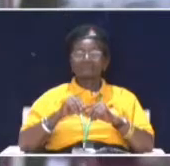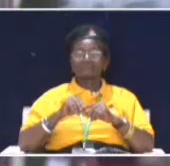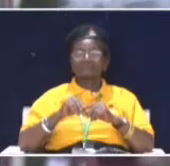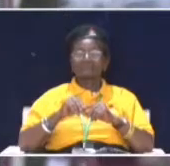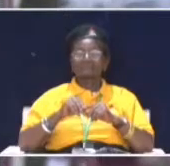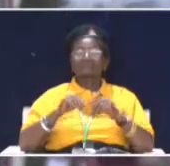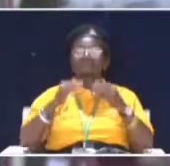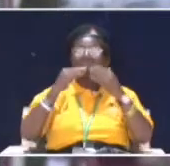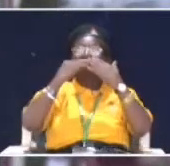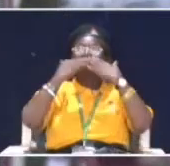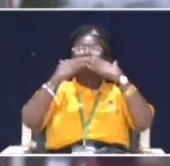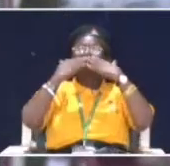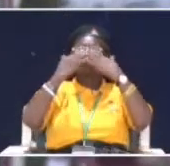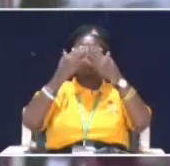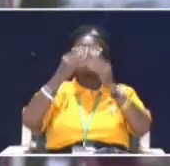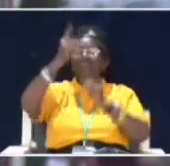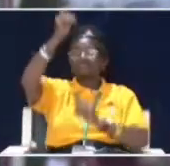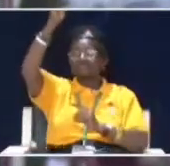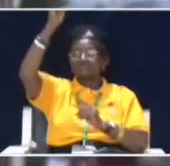Thank you.